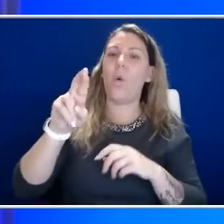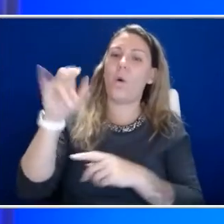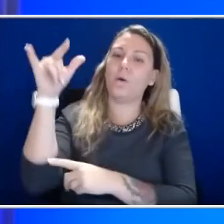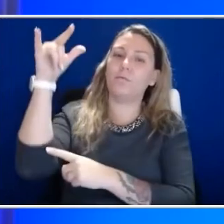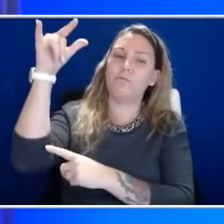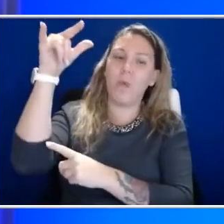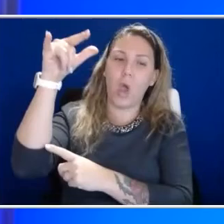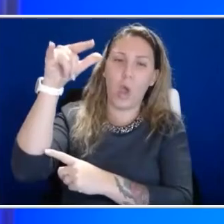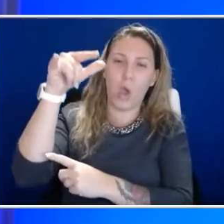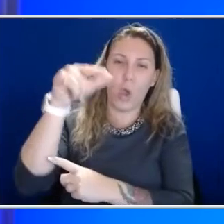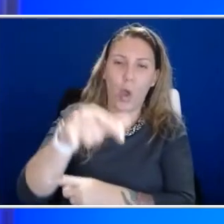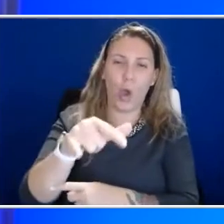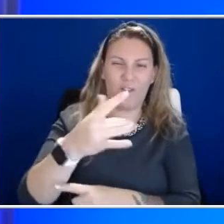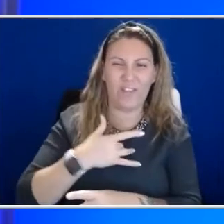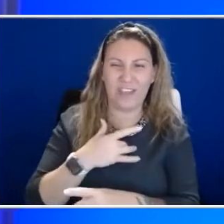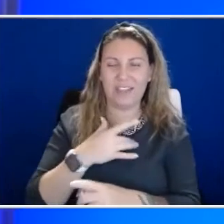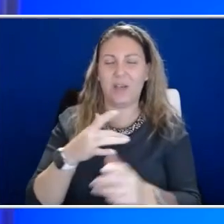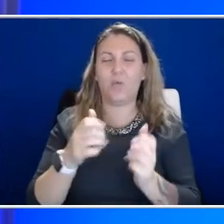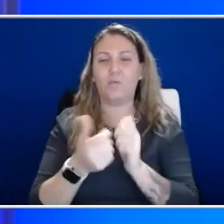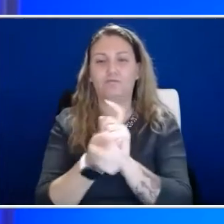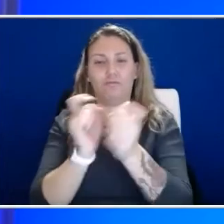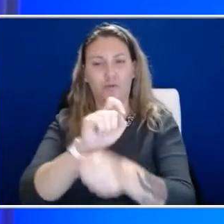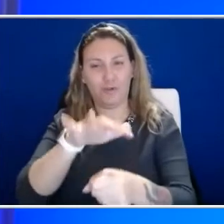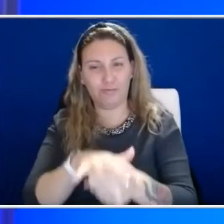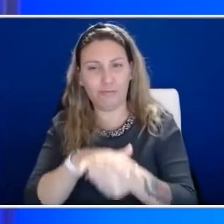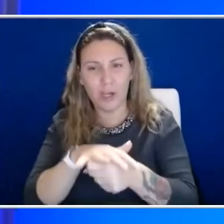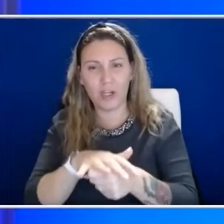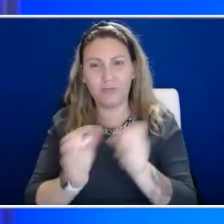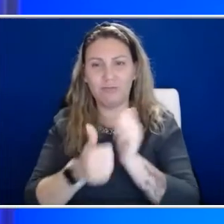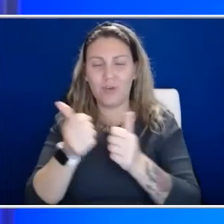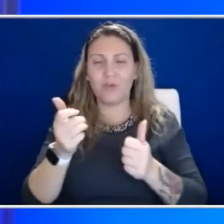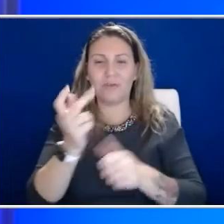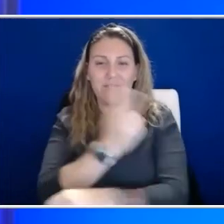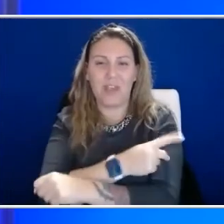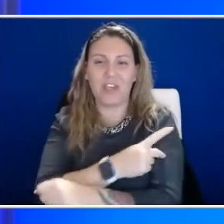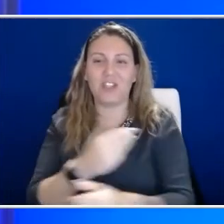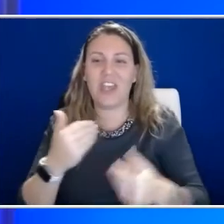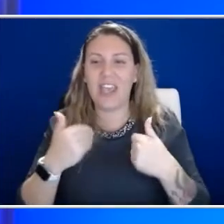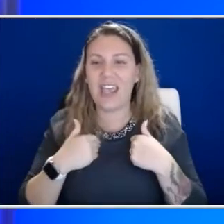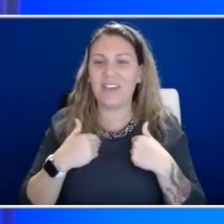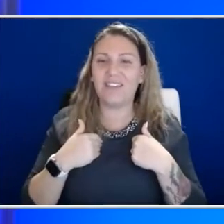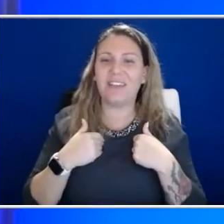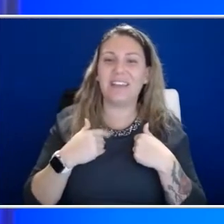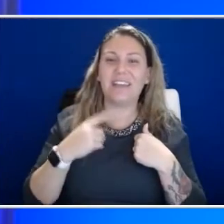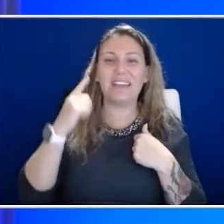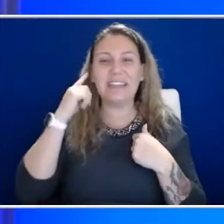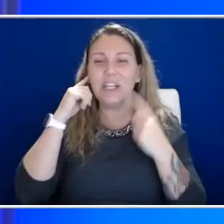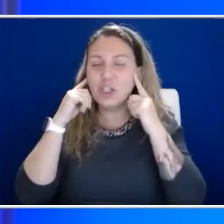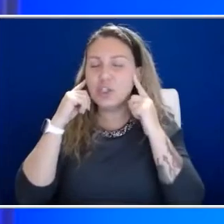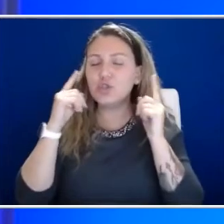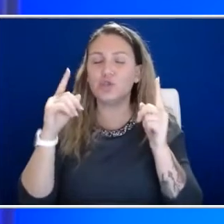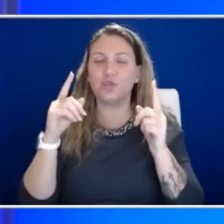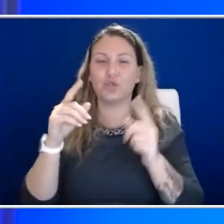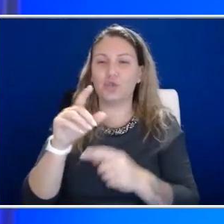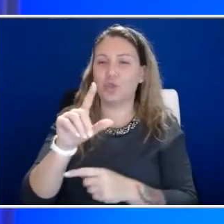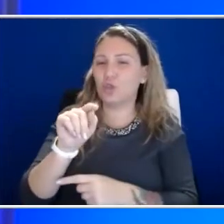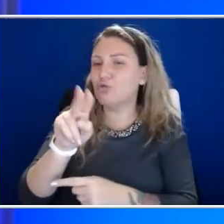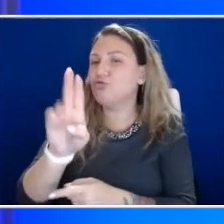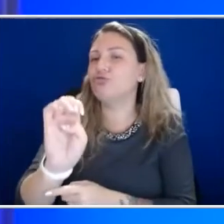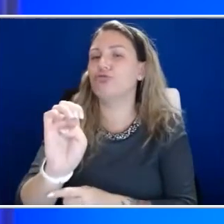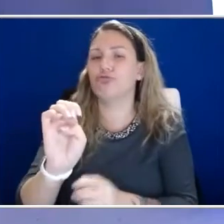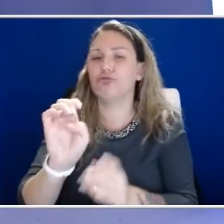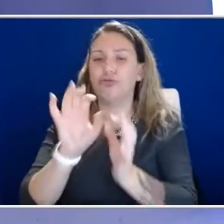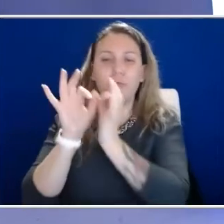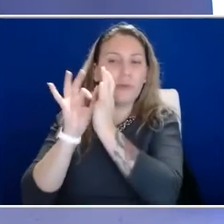pressure. And I think that's why most of those patients will end up having kind of ear tubes placed to make sure that it's equalized all the